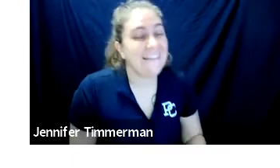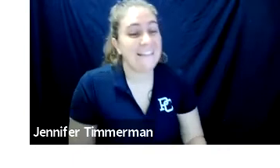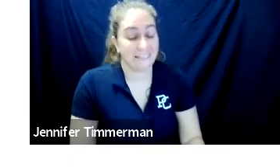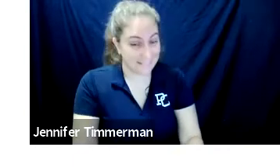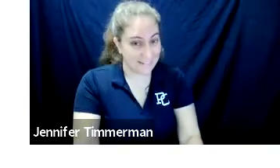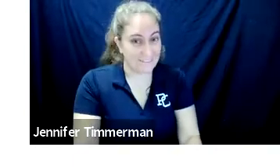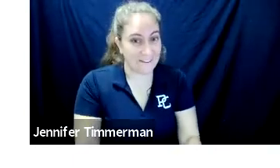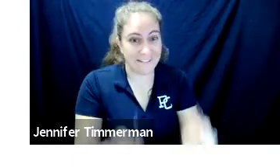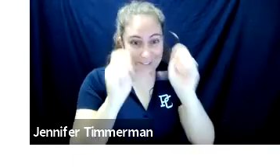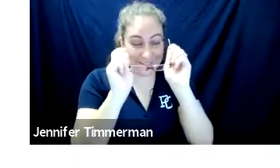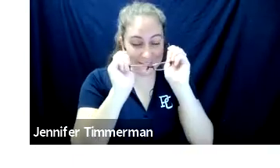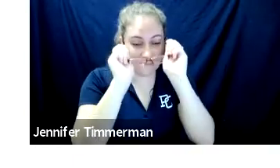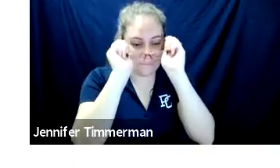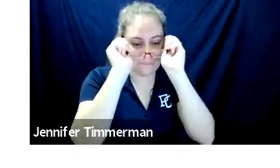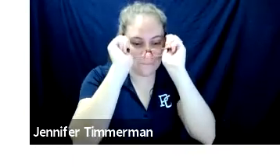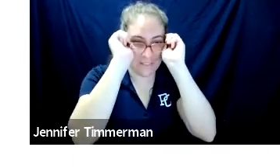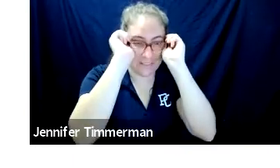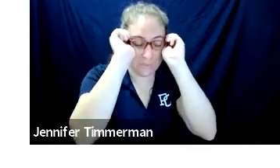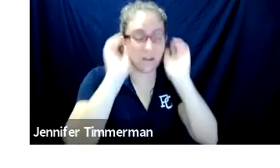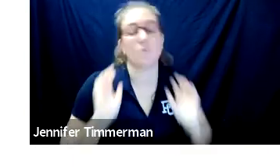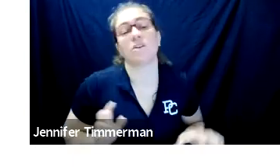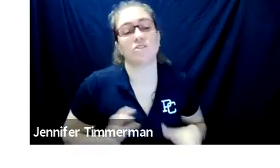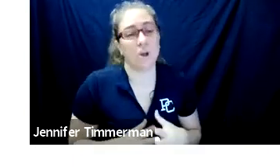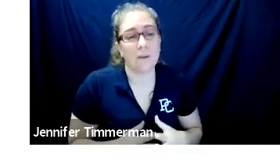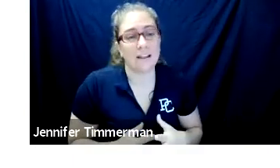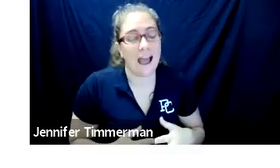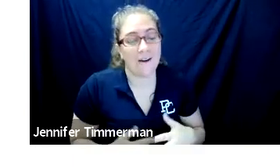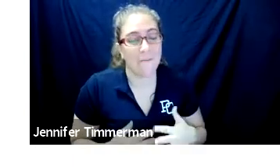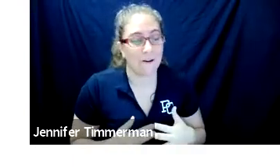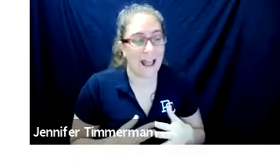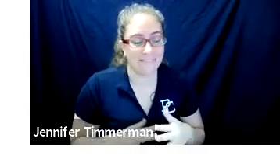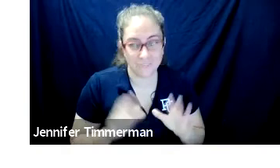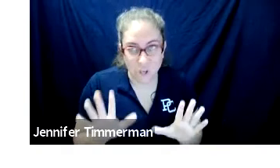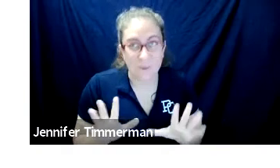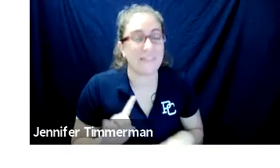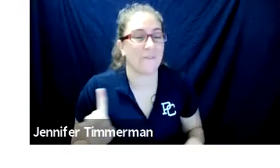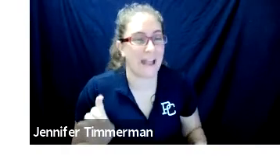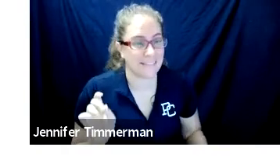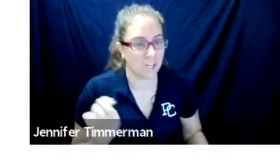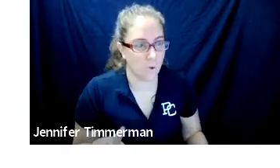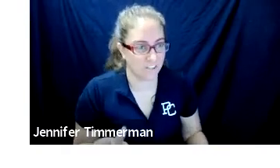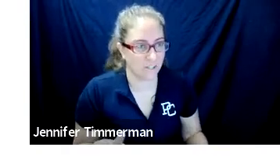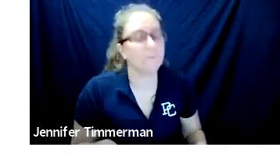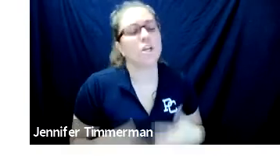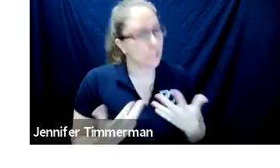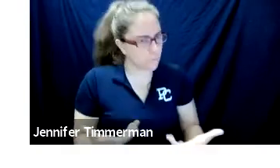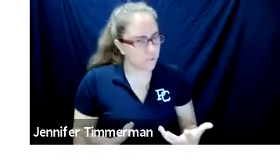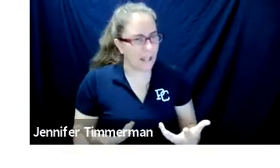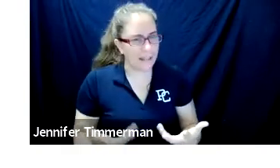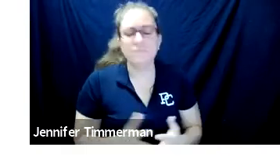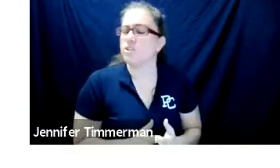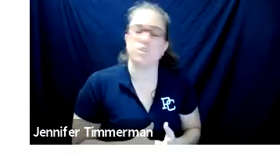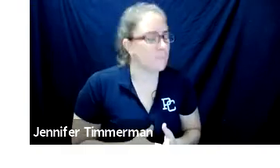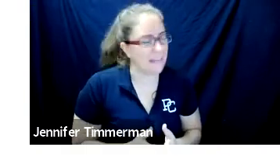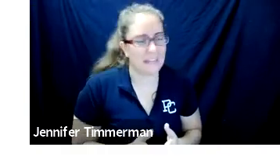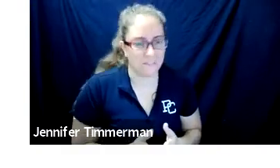Yeah, that's a tough one to use, but that's where we're showing that we're asking a question. So we'll try